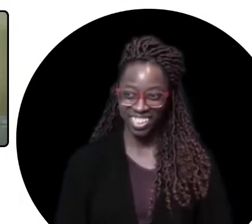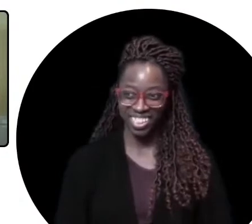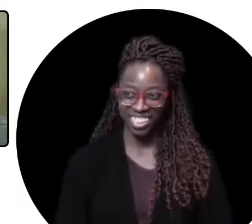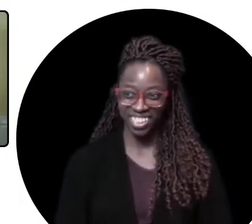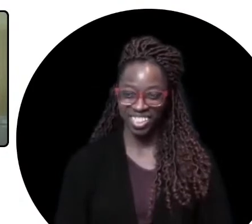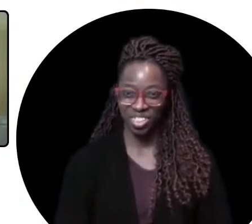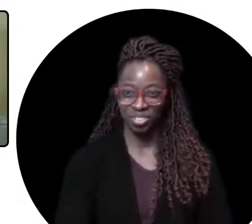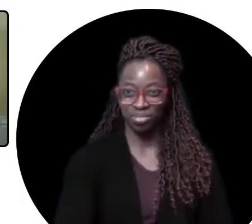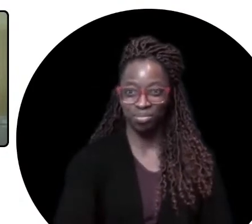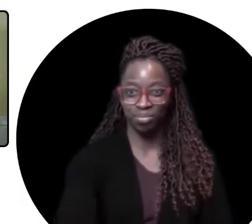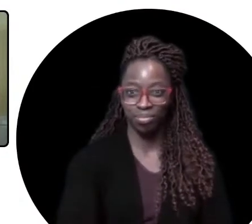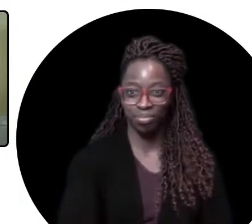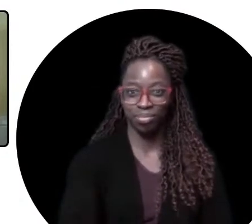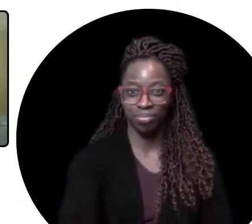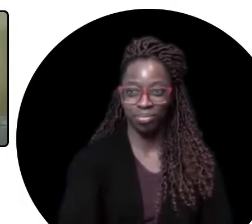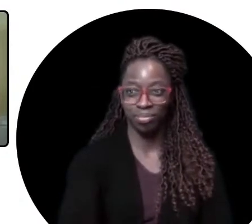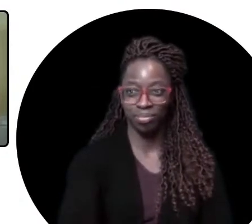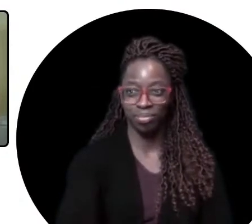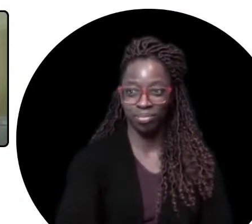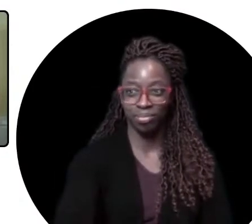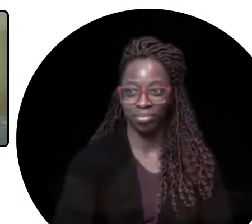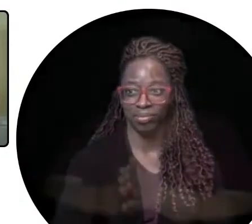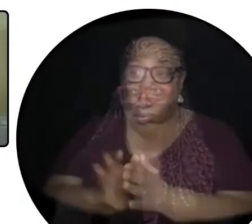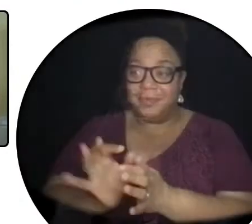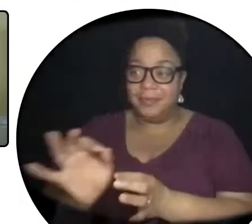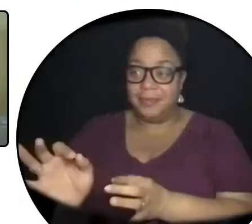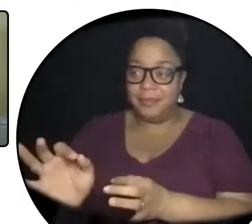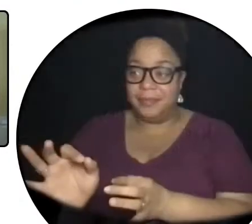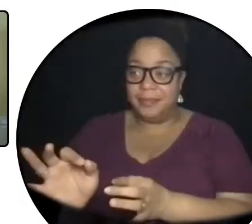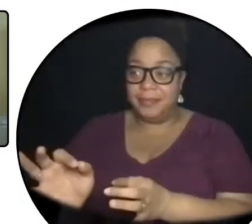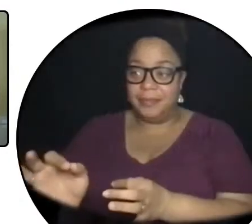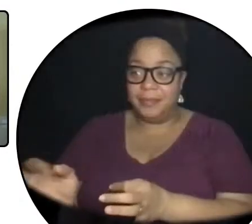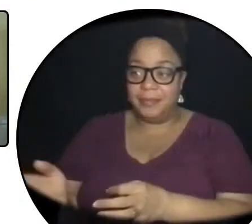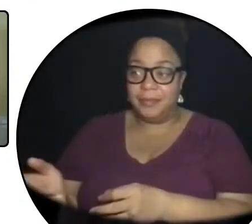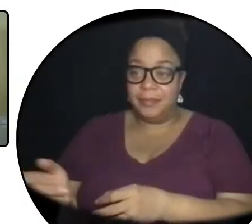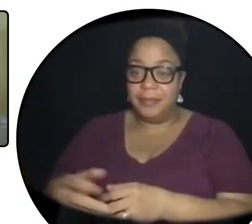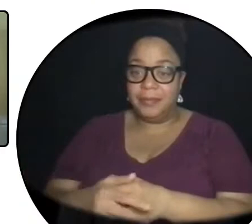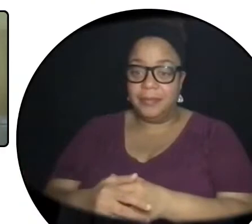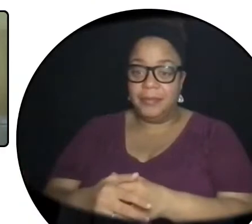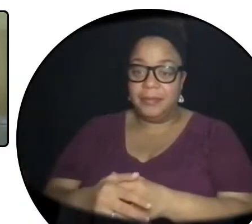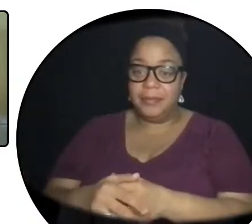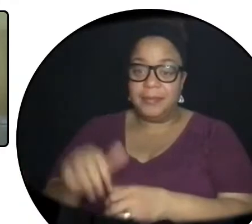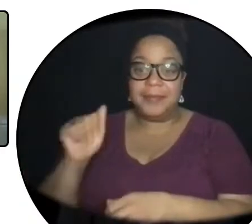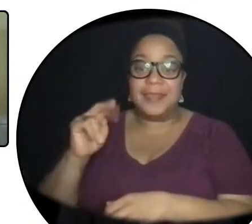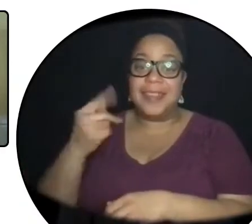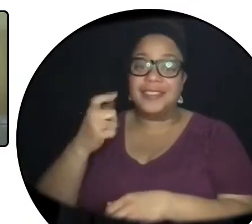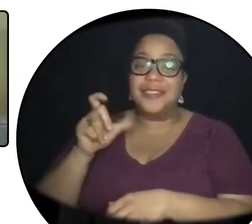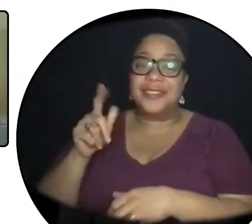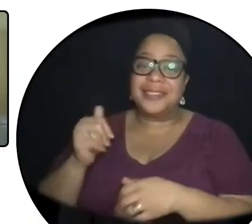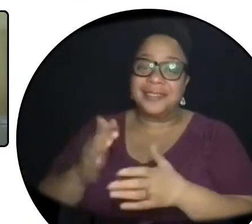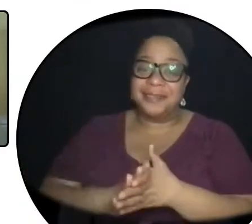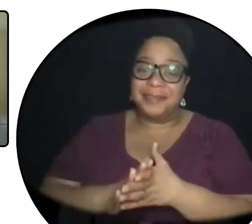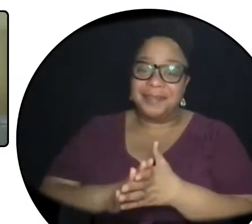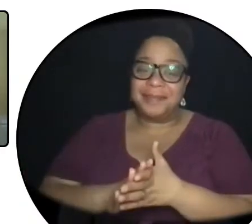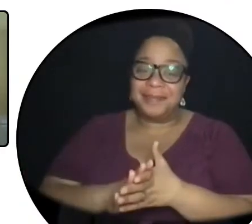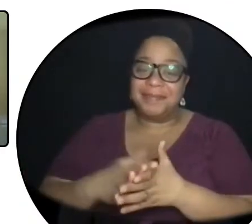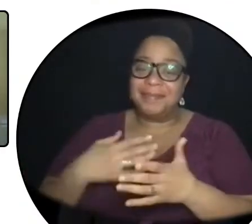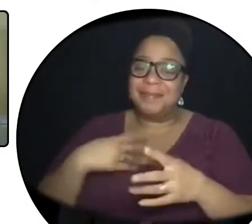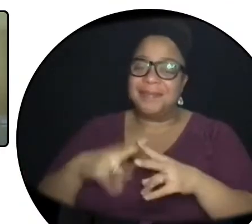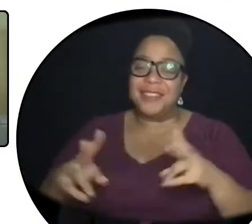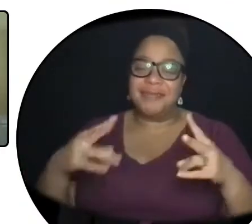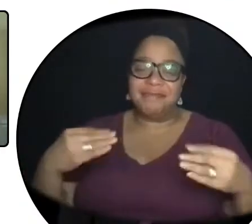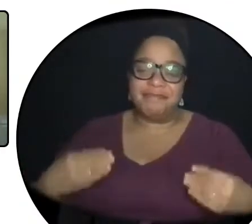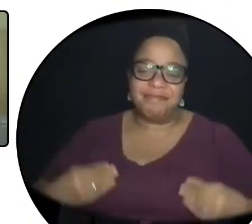Oh, I'm very moved by all of the presentations thus far. So let me say, first of